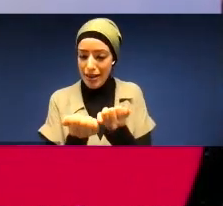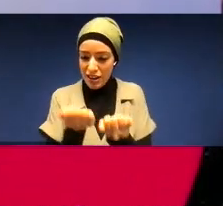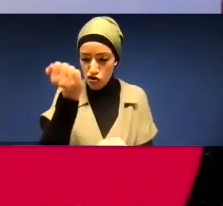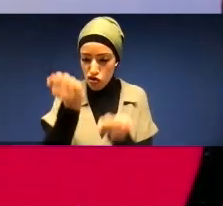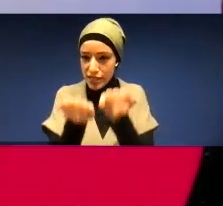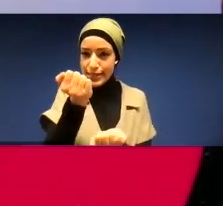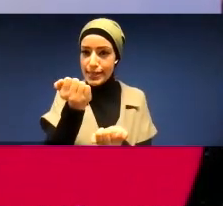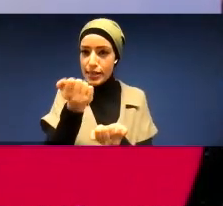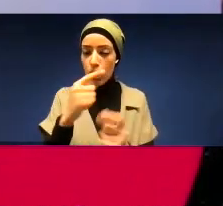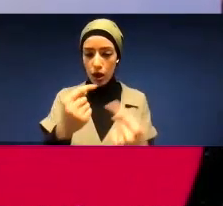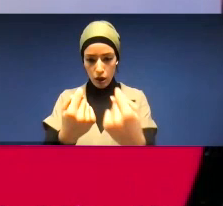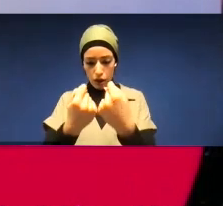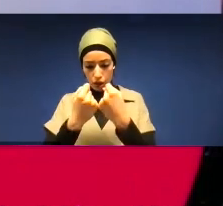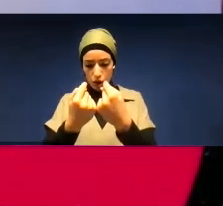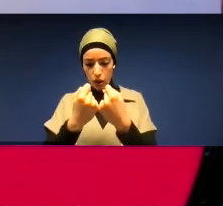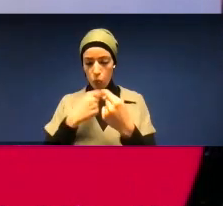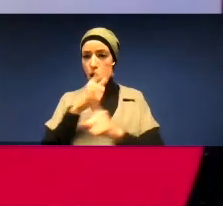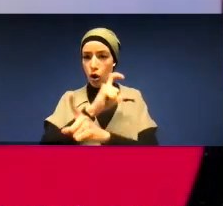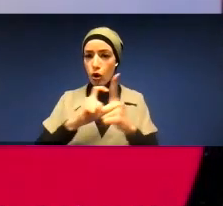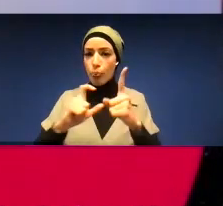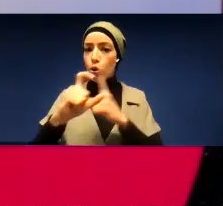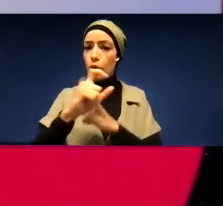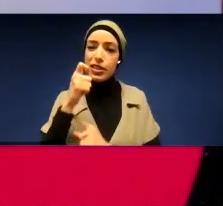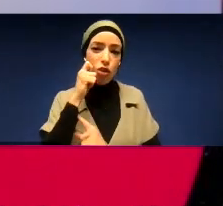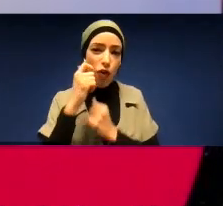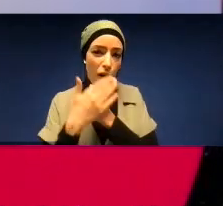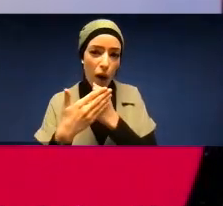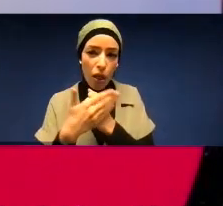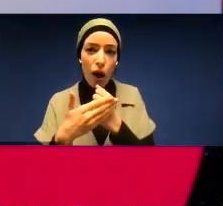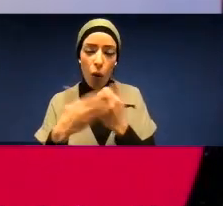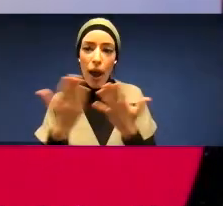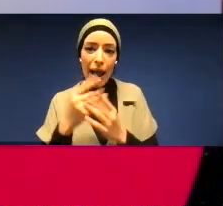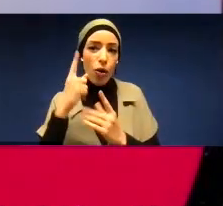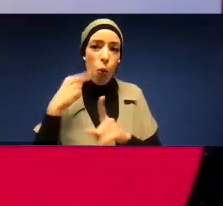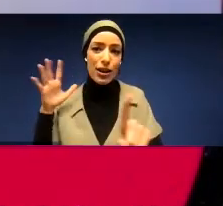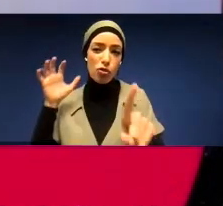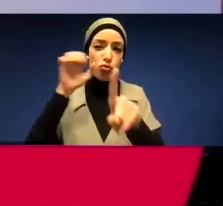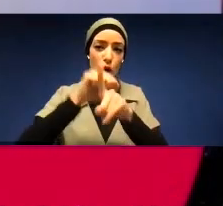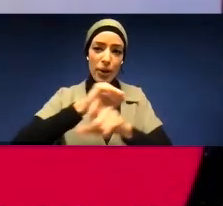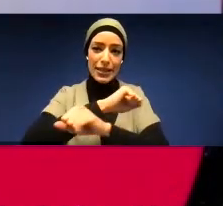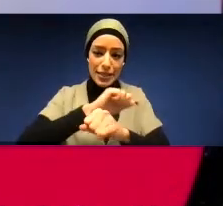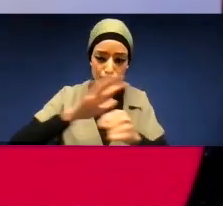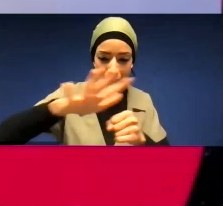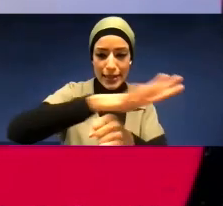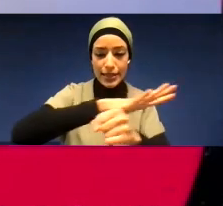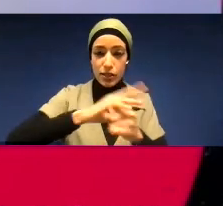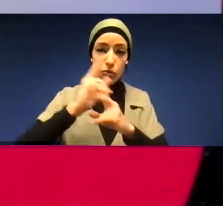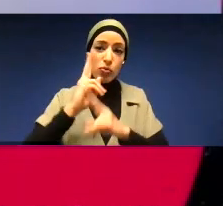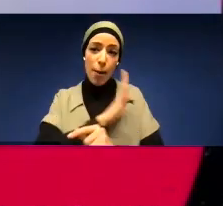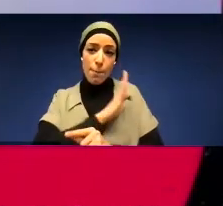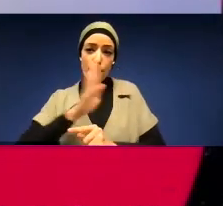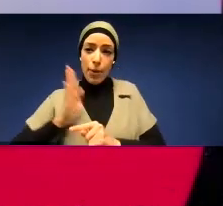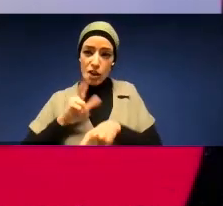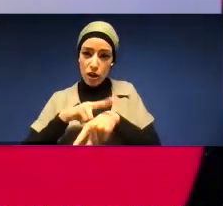communities of color in white-dominated societies and spaces. We've seen an increase in militarized police structures and